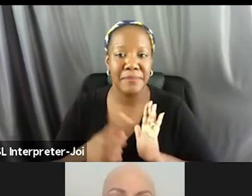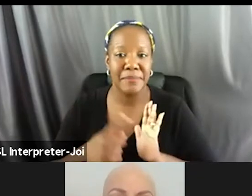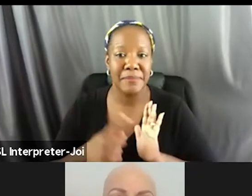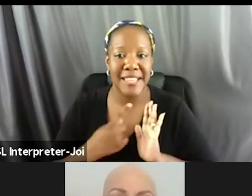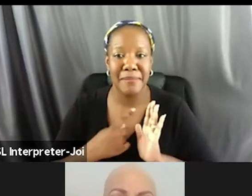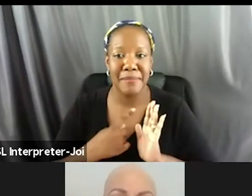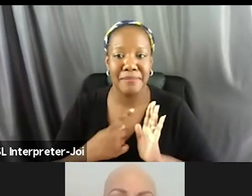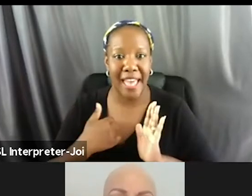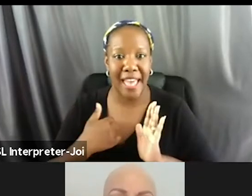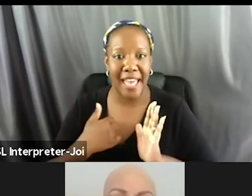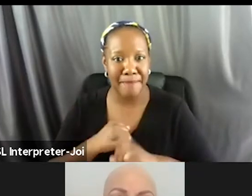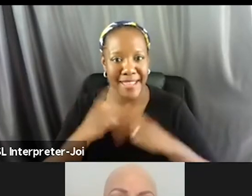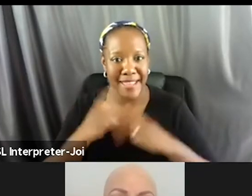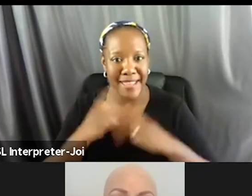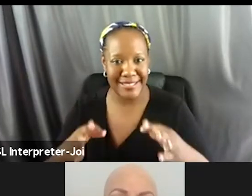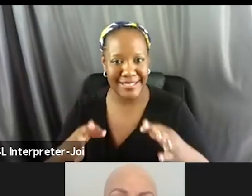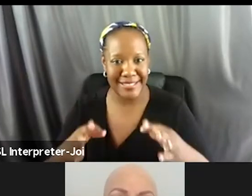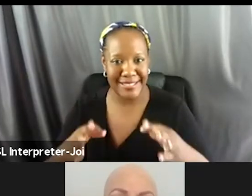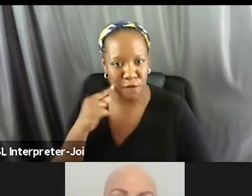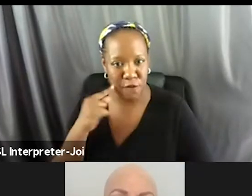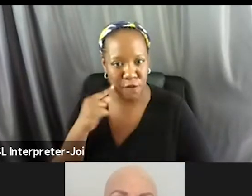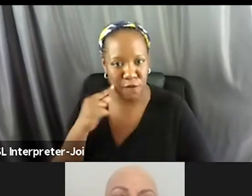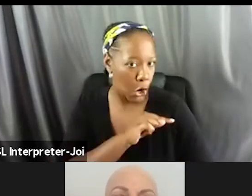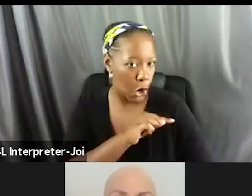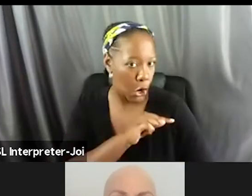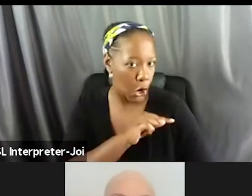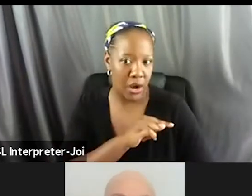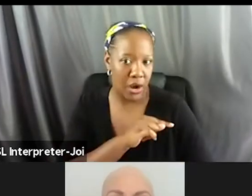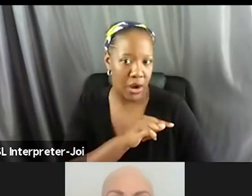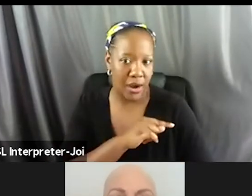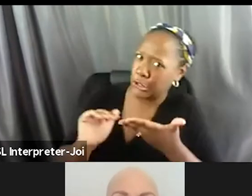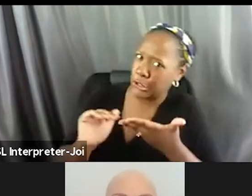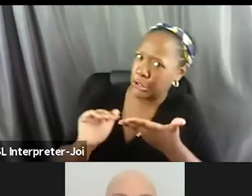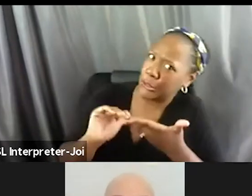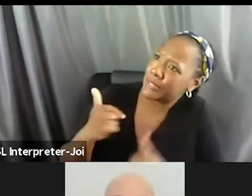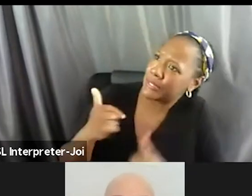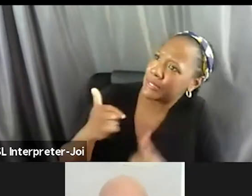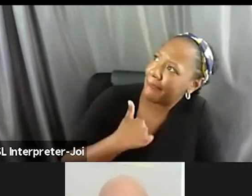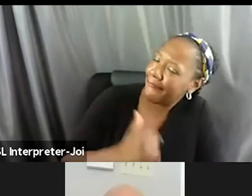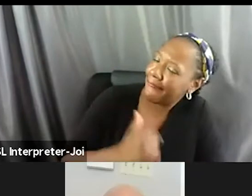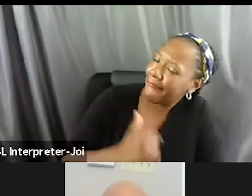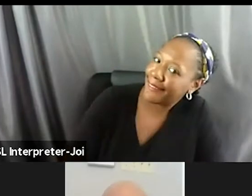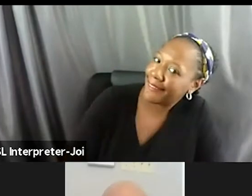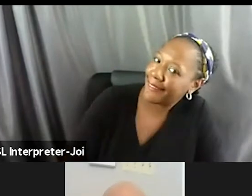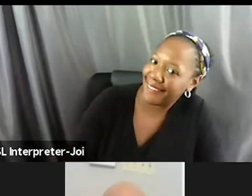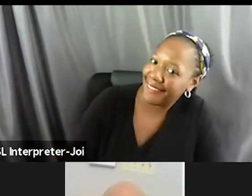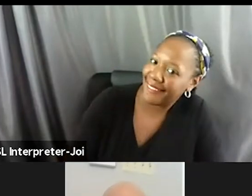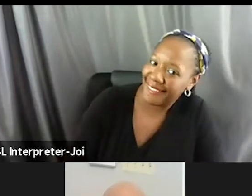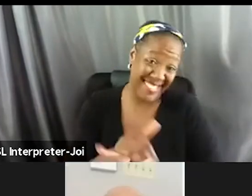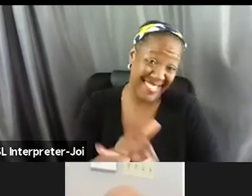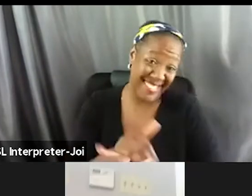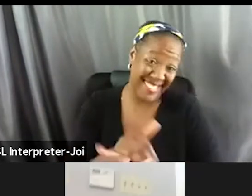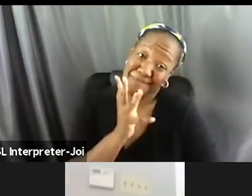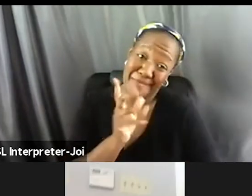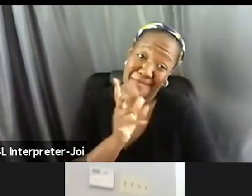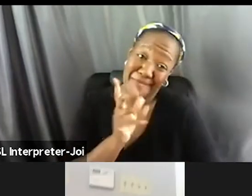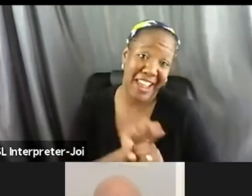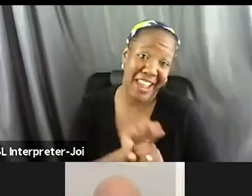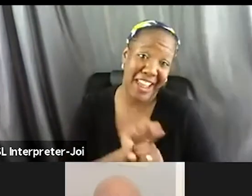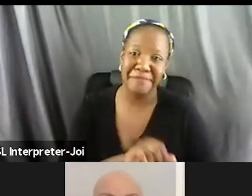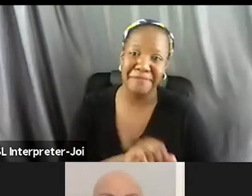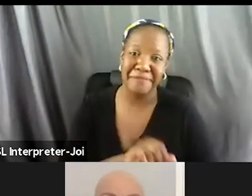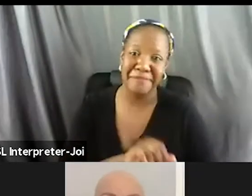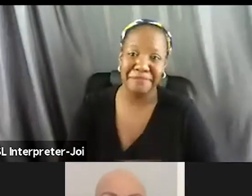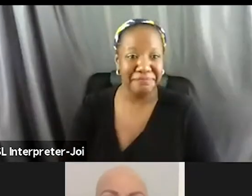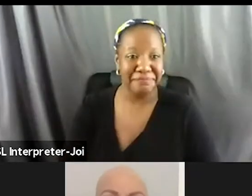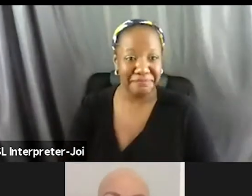my child, right? What I feel like. Excuse me? That's the mom's job. Feel, well, you know, I mean, especially when